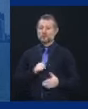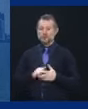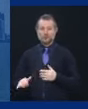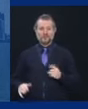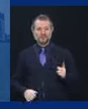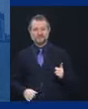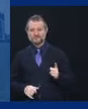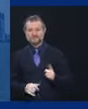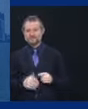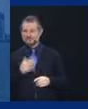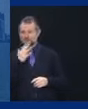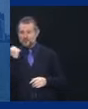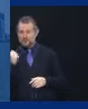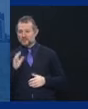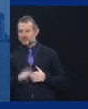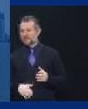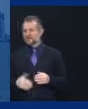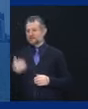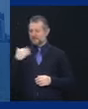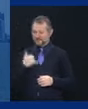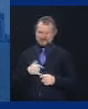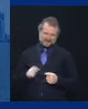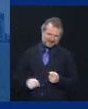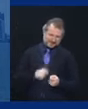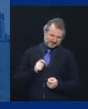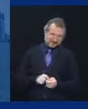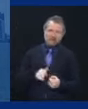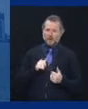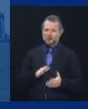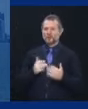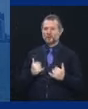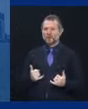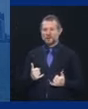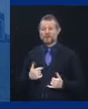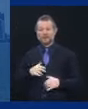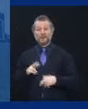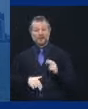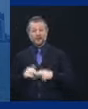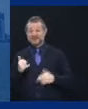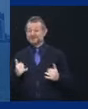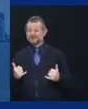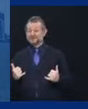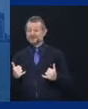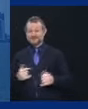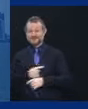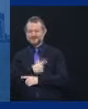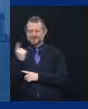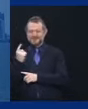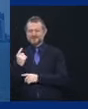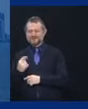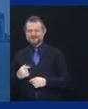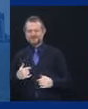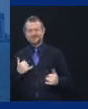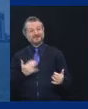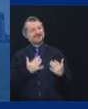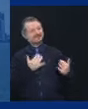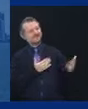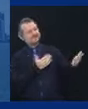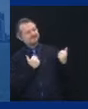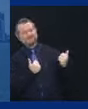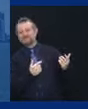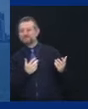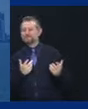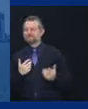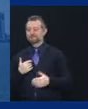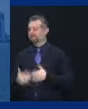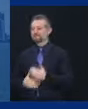been. And that's exactly what we're doing. And we're building today. Today. We're waiting for no one. We create our